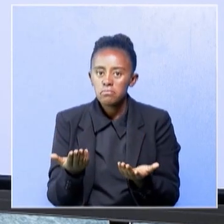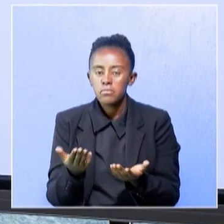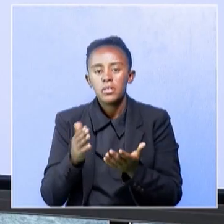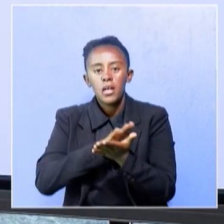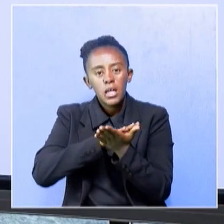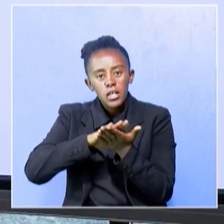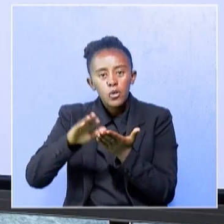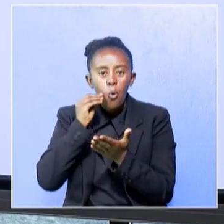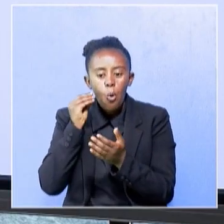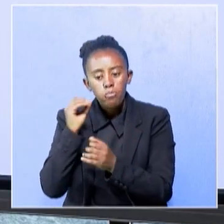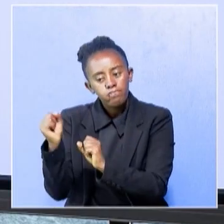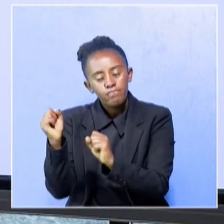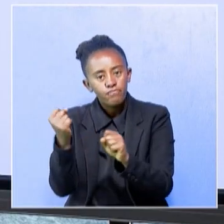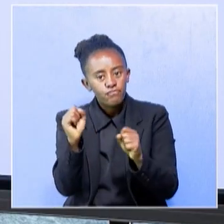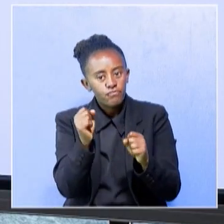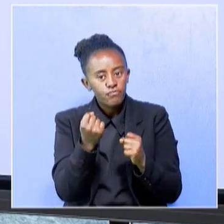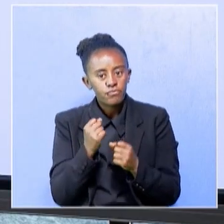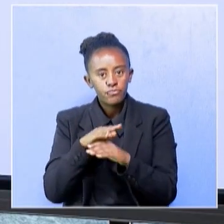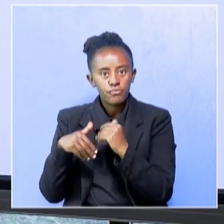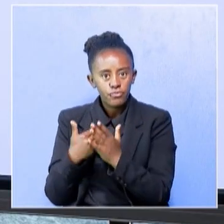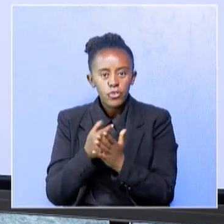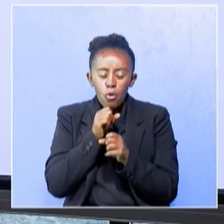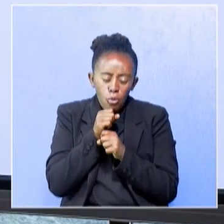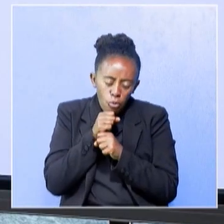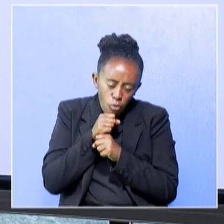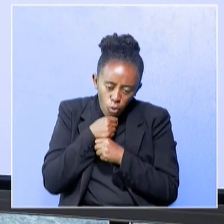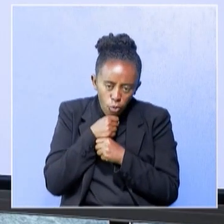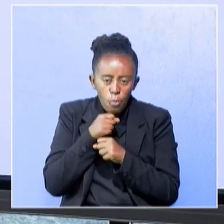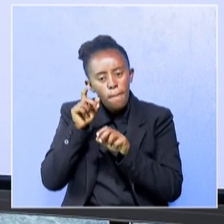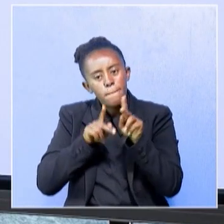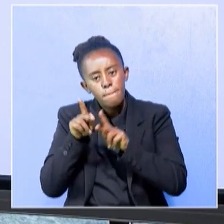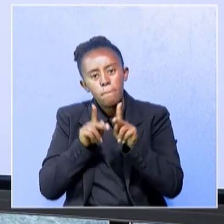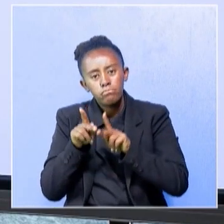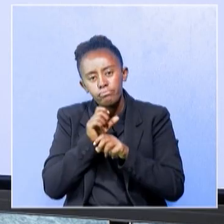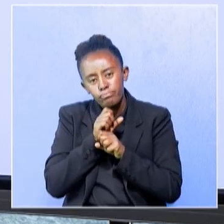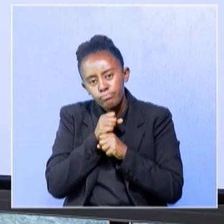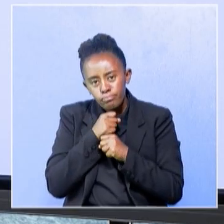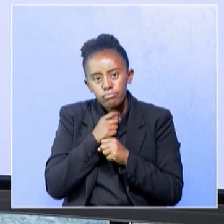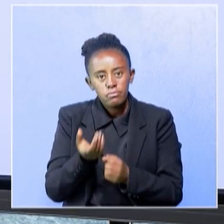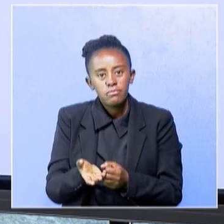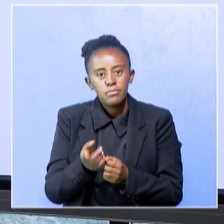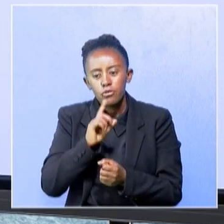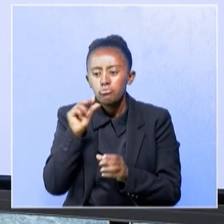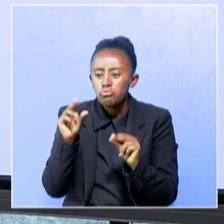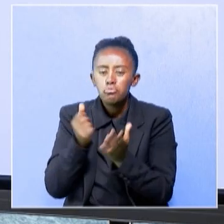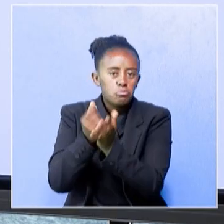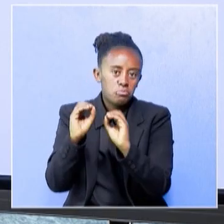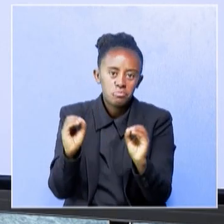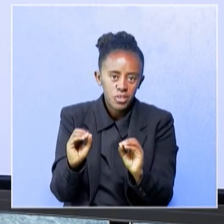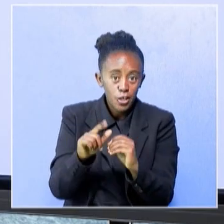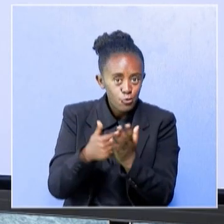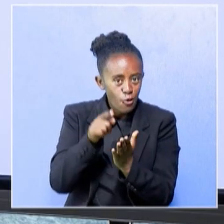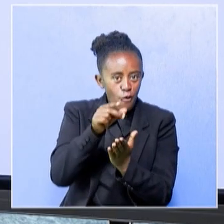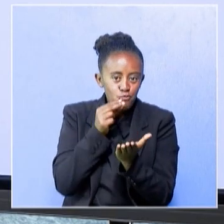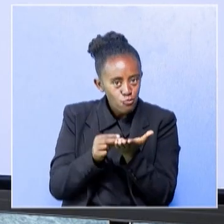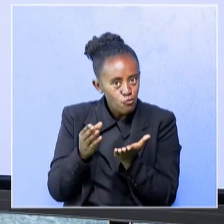cleaning their houses maybe? That's why they are aged people, right? They are aged. No one is helping them. So you have to be